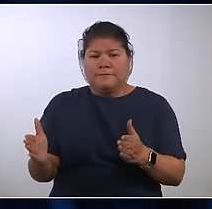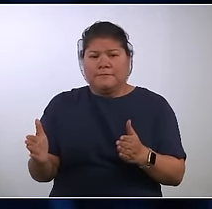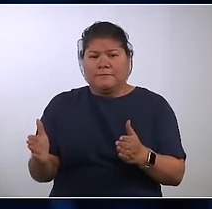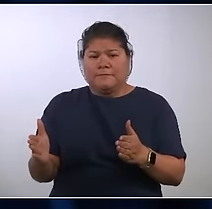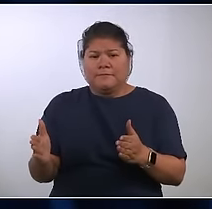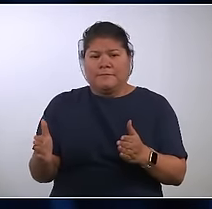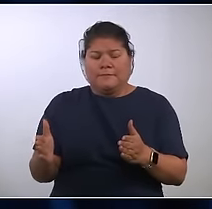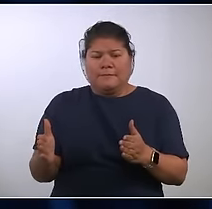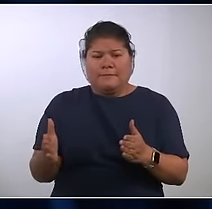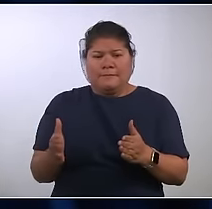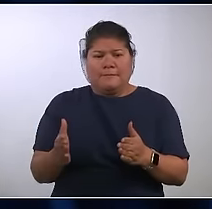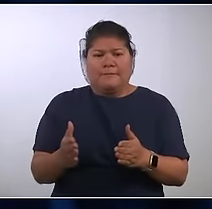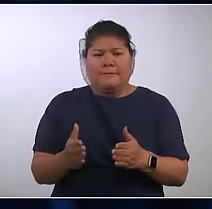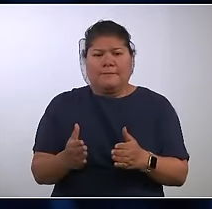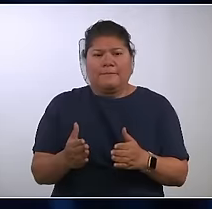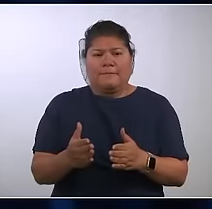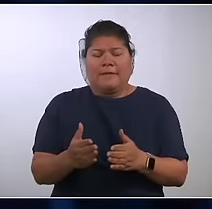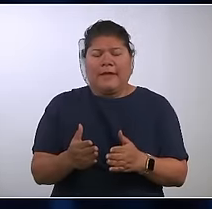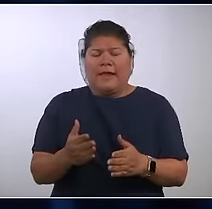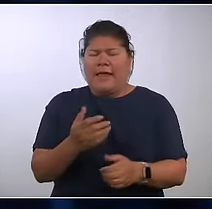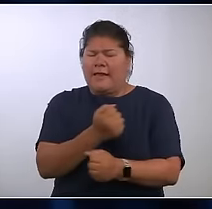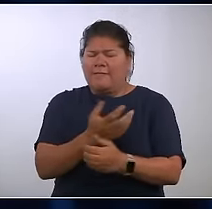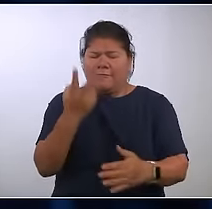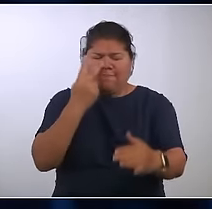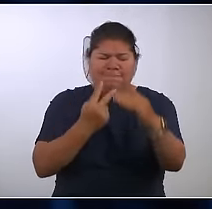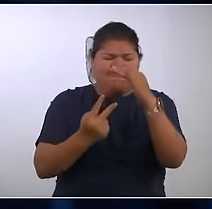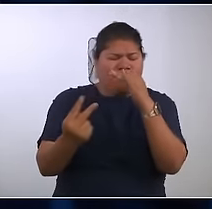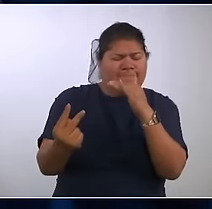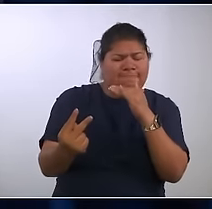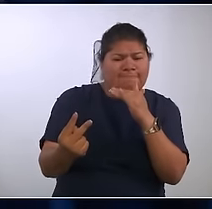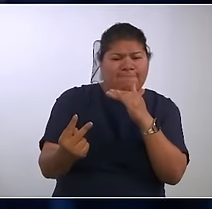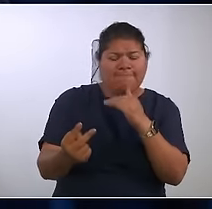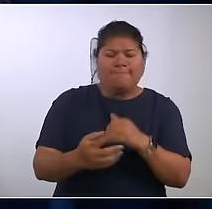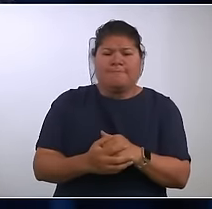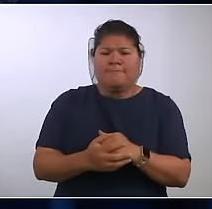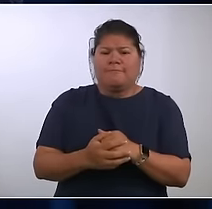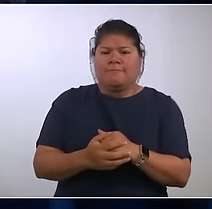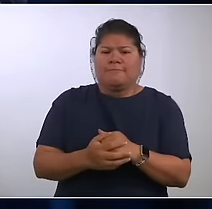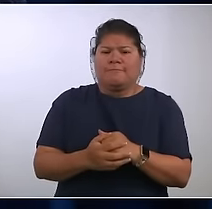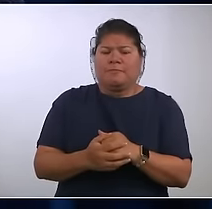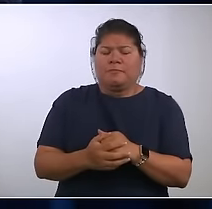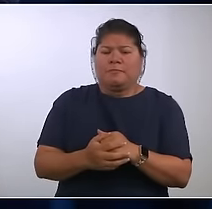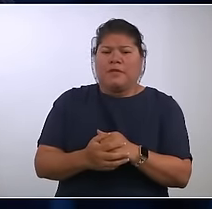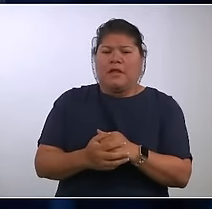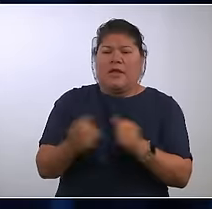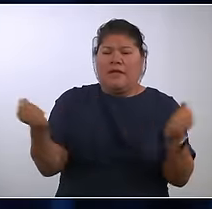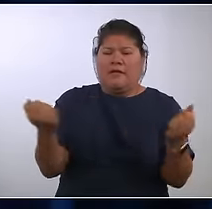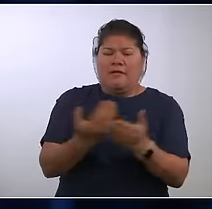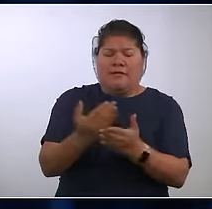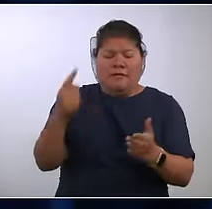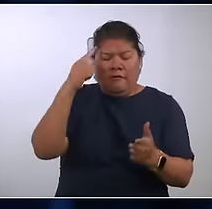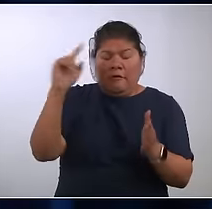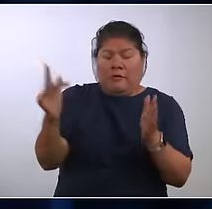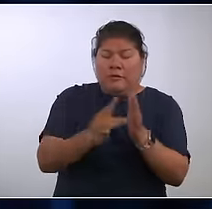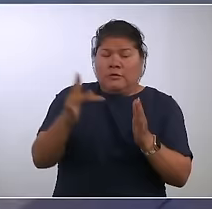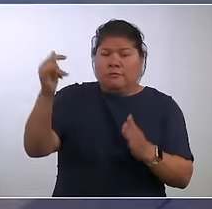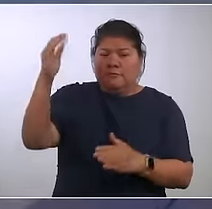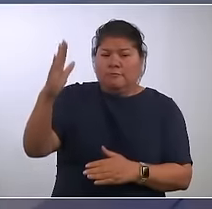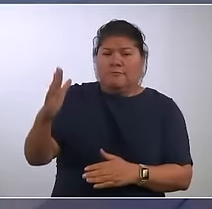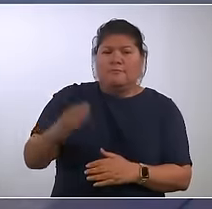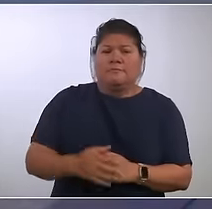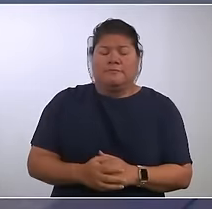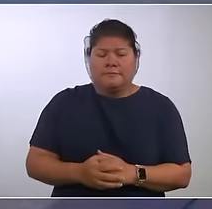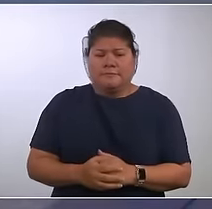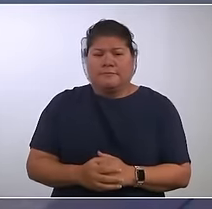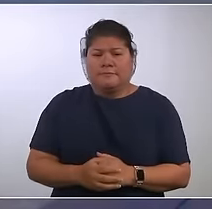y todo lo que nosotros envisionemos, and everything that we envision. Todo es para la gloria de Dios. All is for